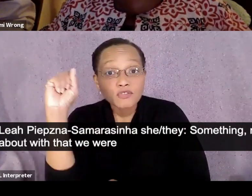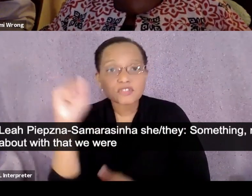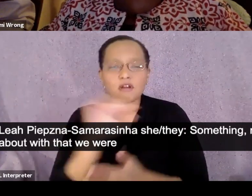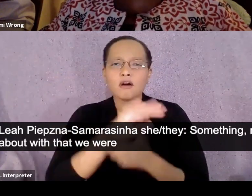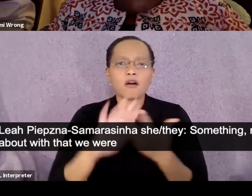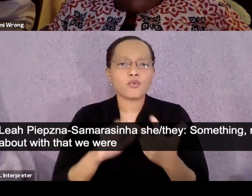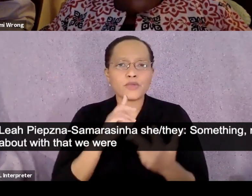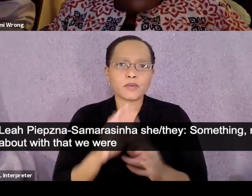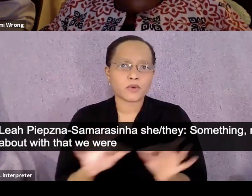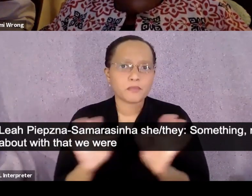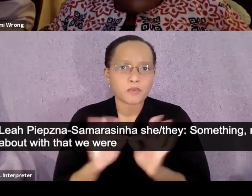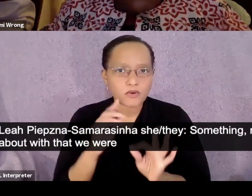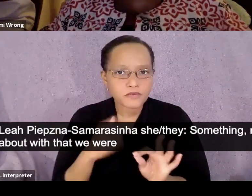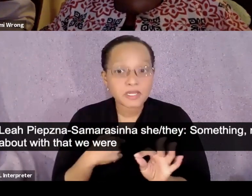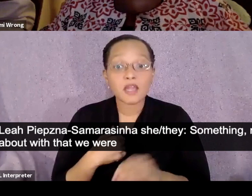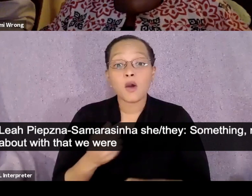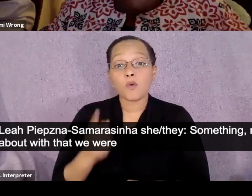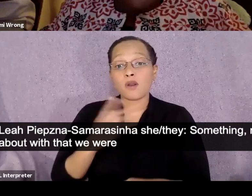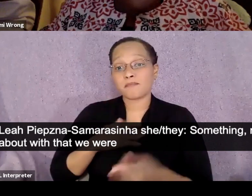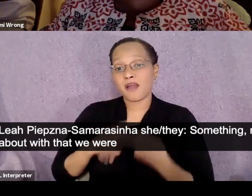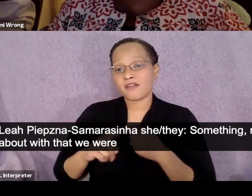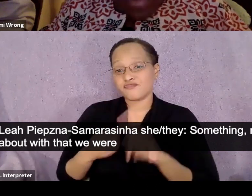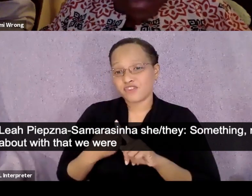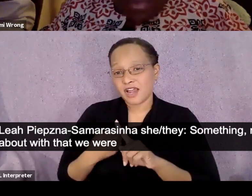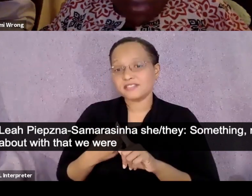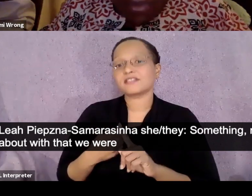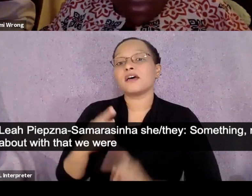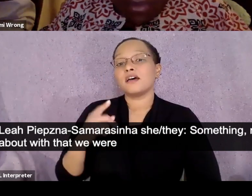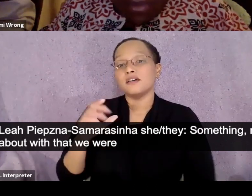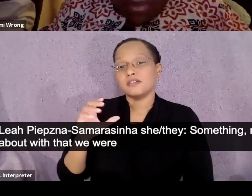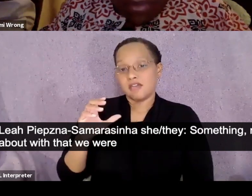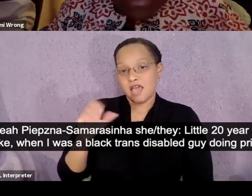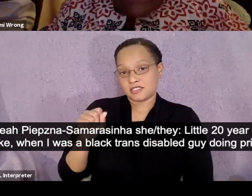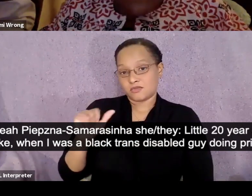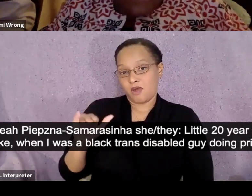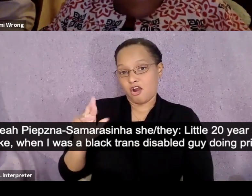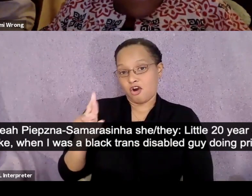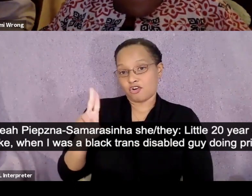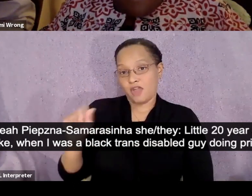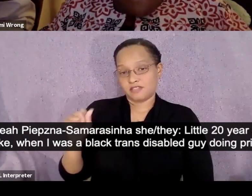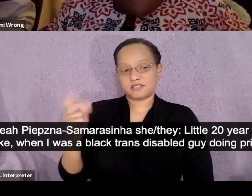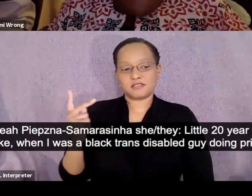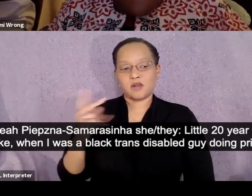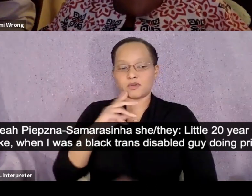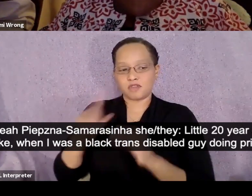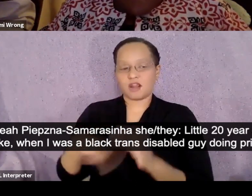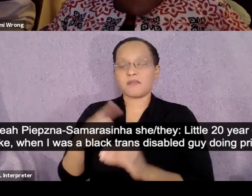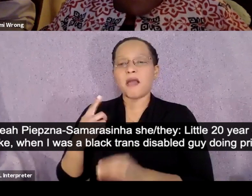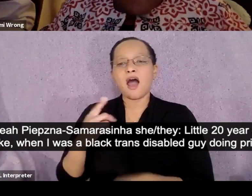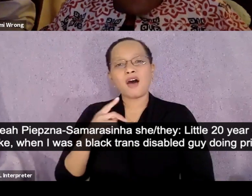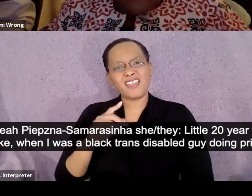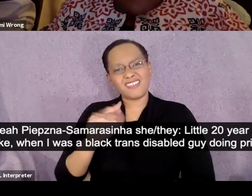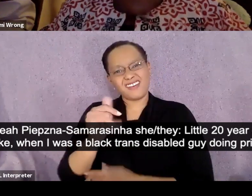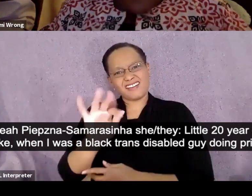comrade Cyrus, Syrus, Marcus Ware and I talk about was that we were little 20-year-olds in the 90s. And he was like,